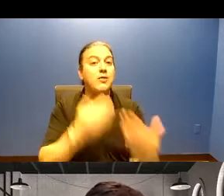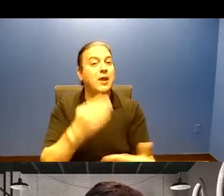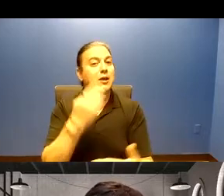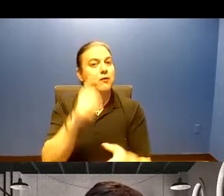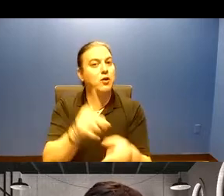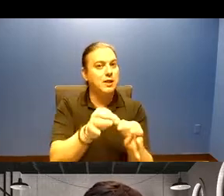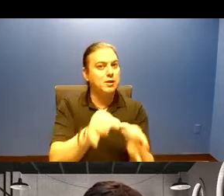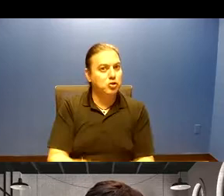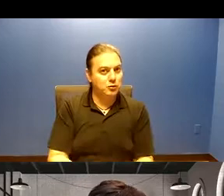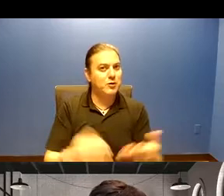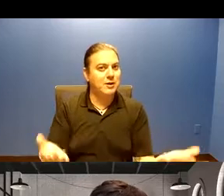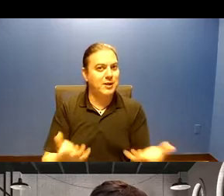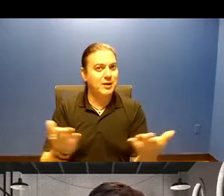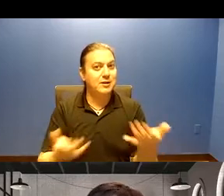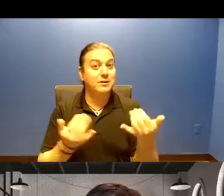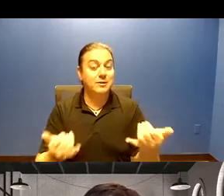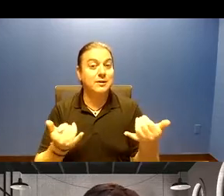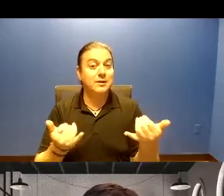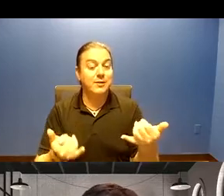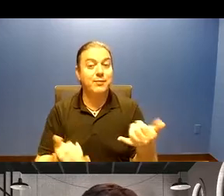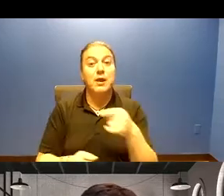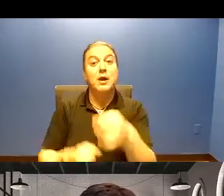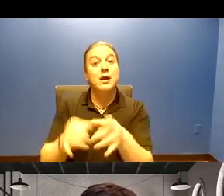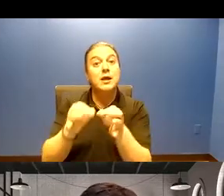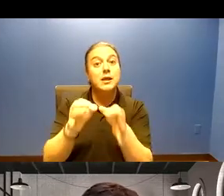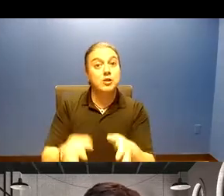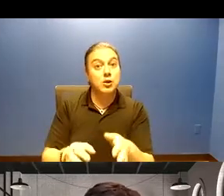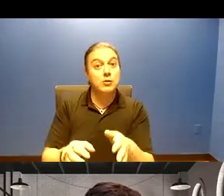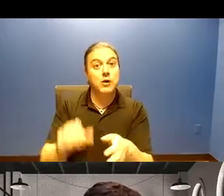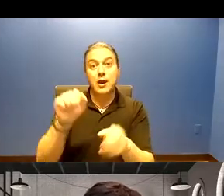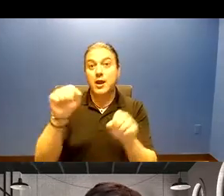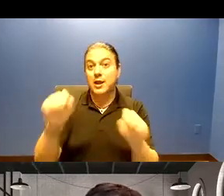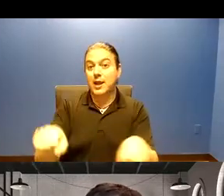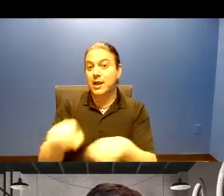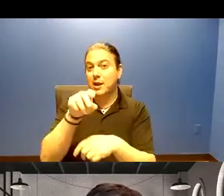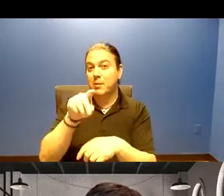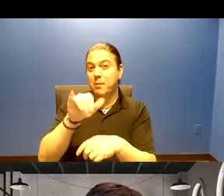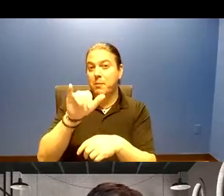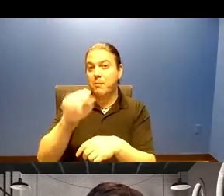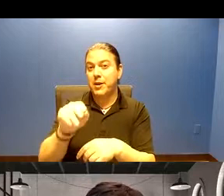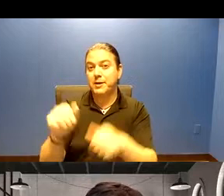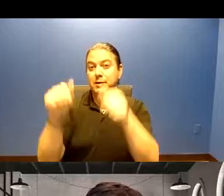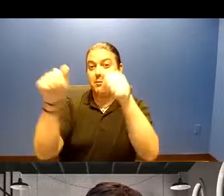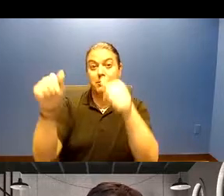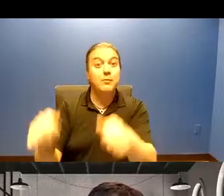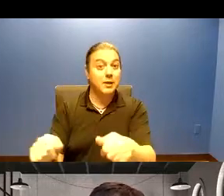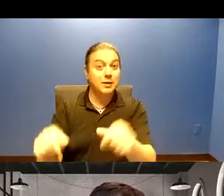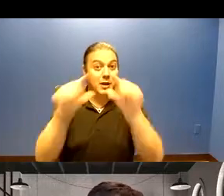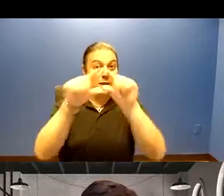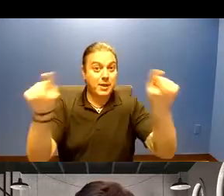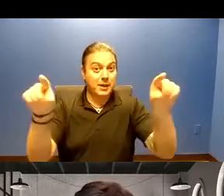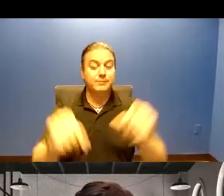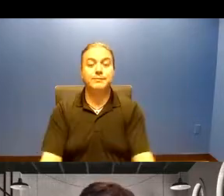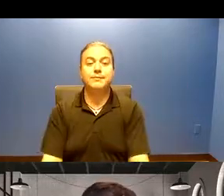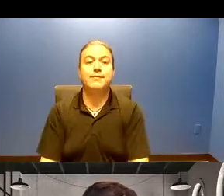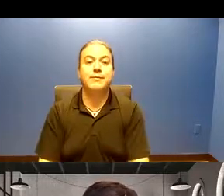for being available today. And you can pin that to your panel. We welcome questions and comments to be placed